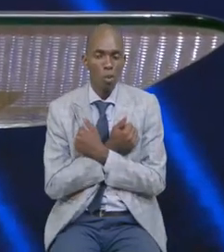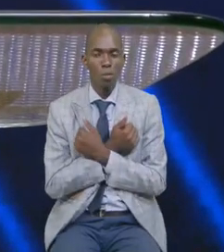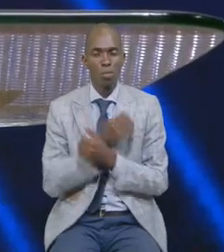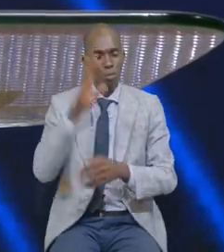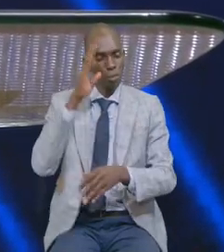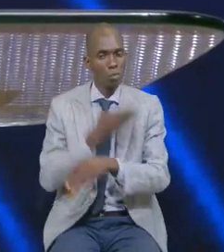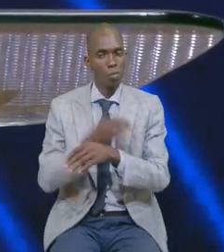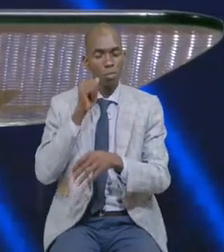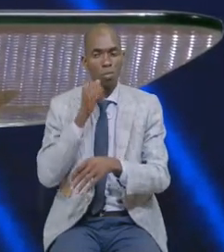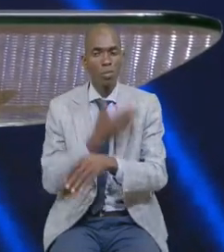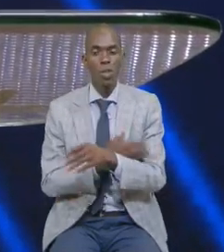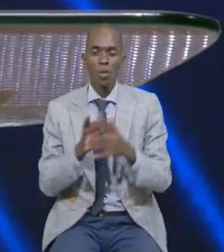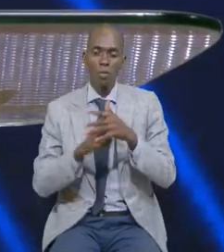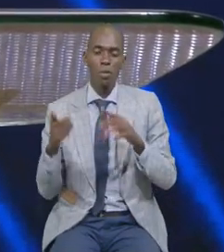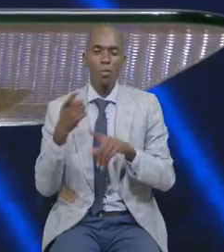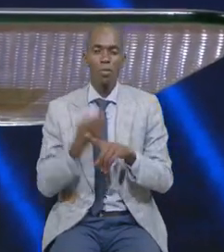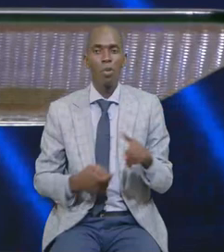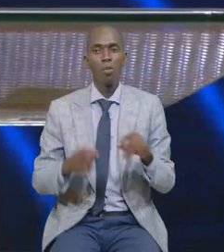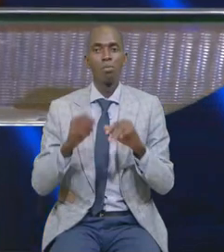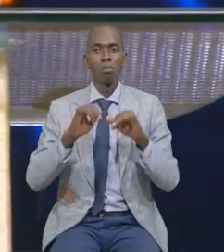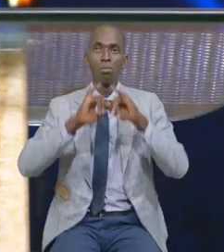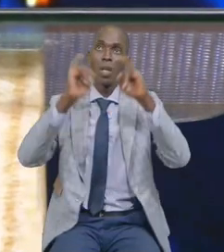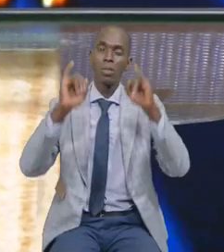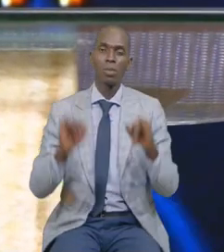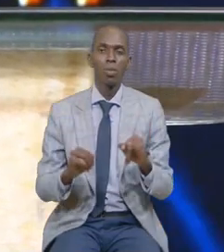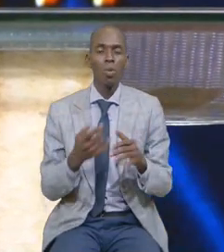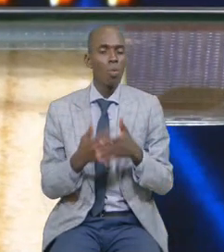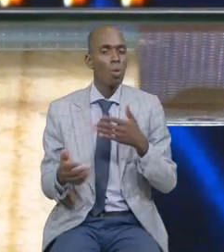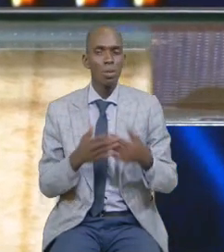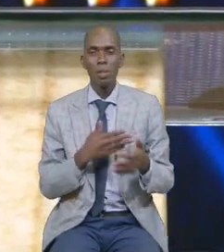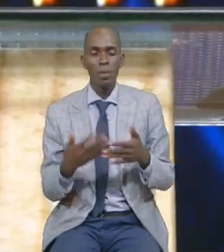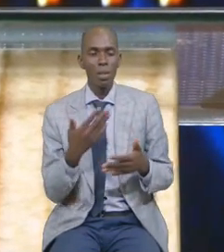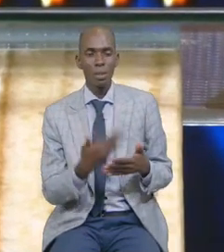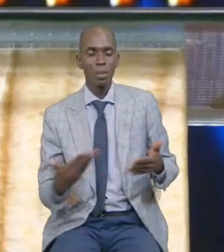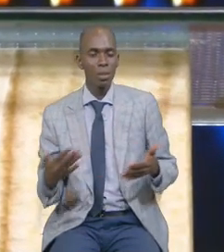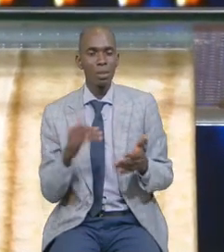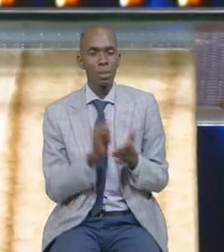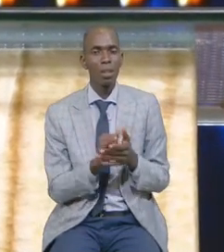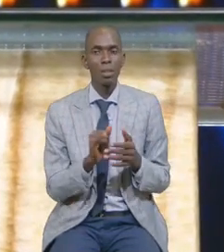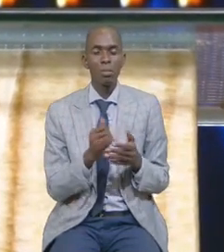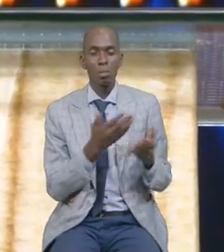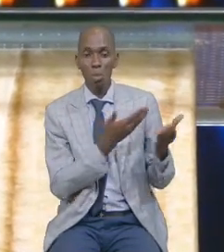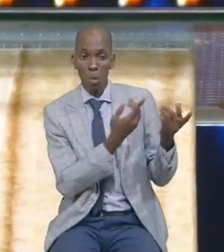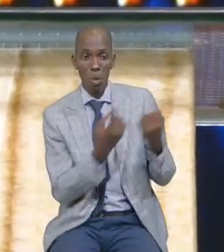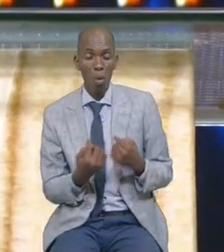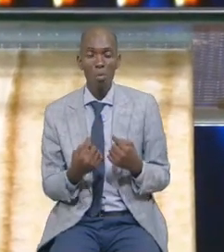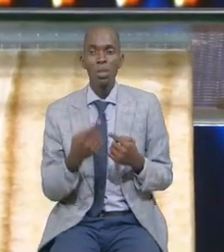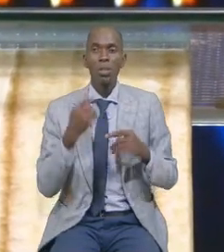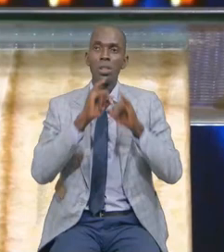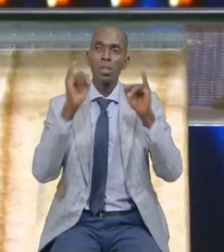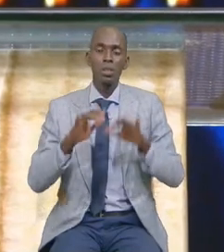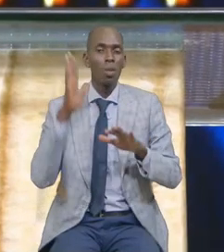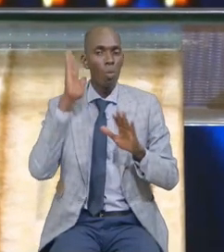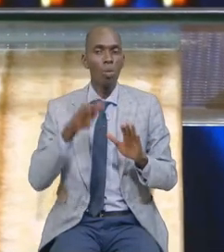from idolatry." You know, whatever threats come, those idolaters will not be able to hurt you. "Therefore,